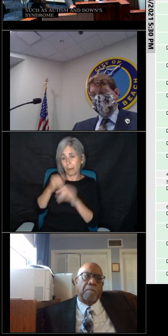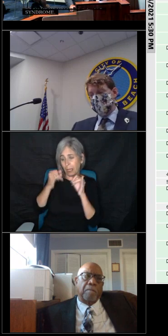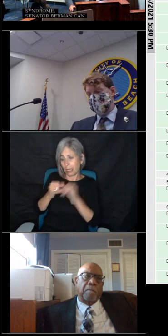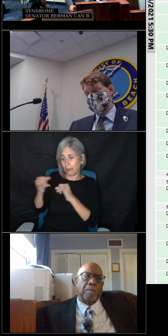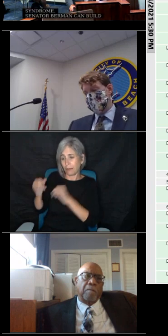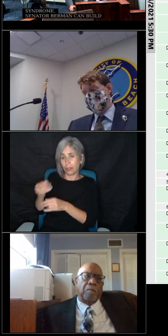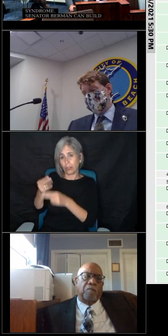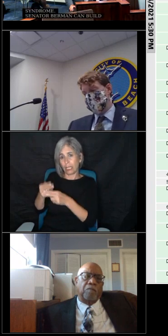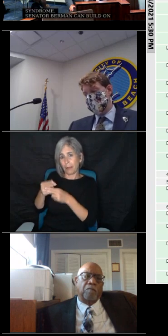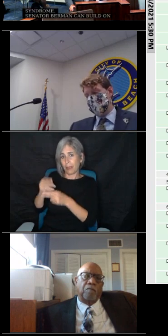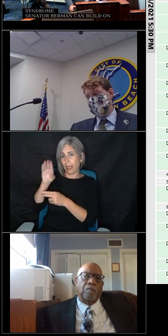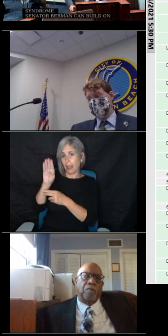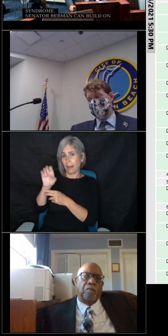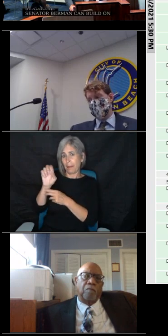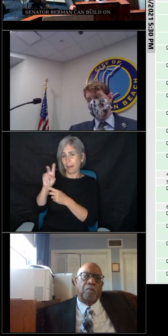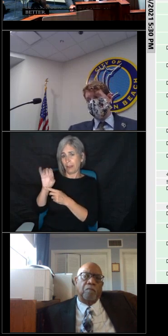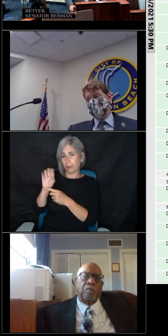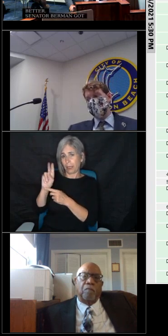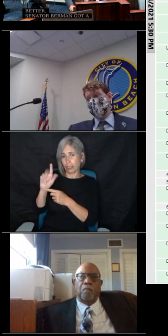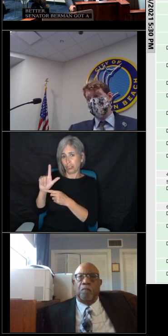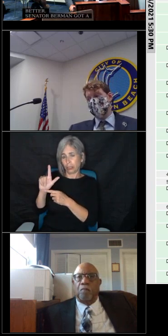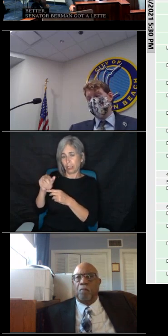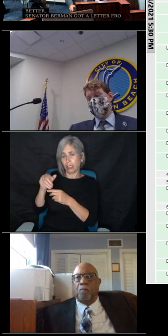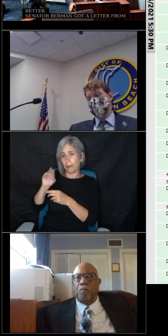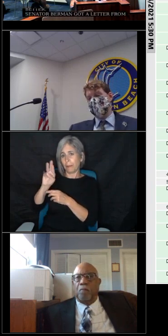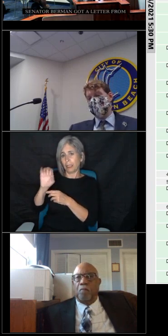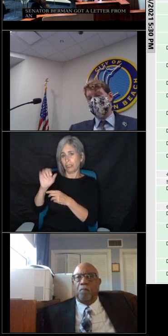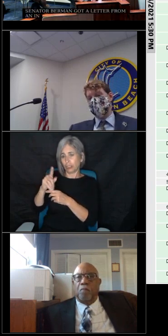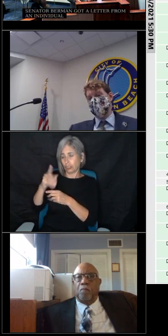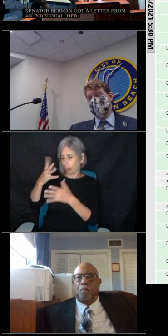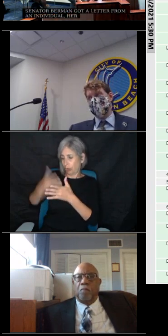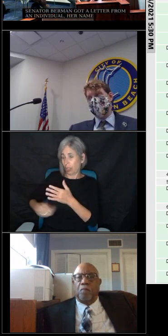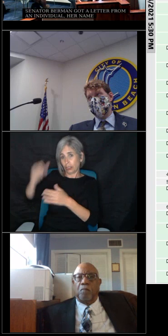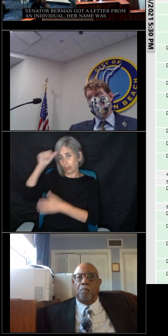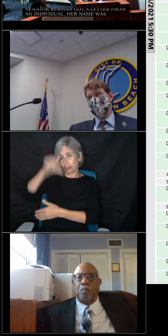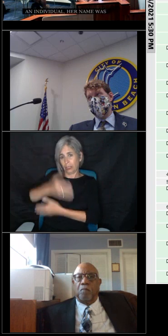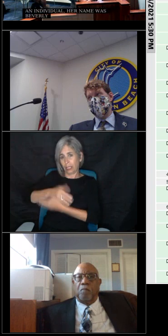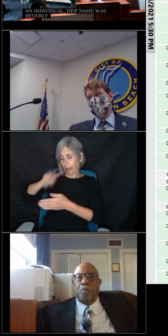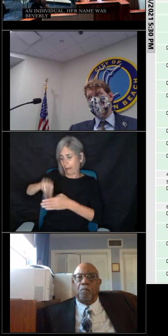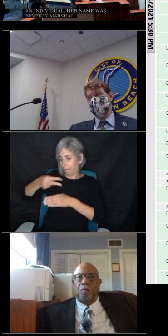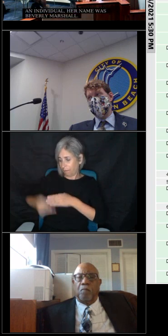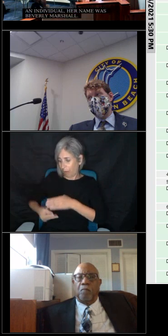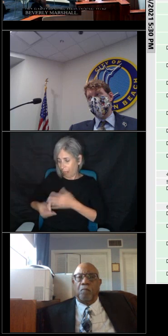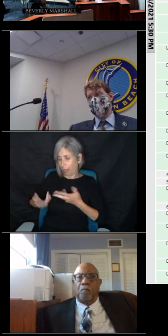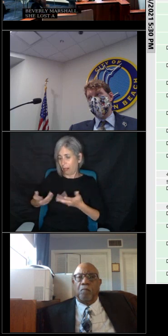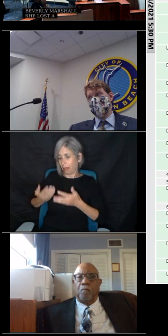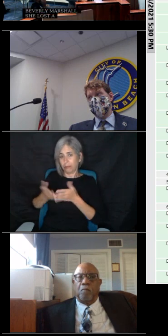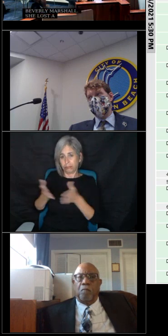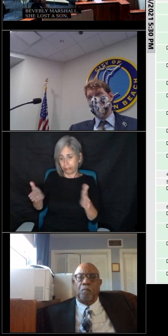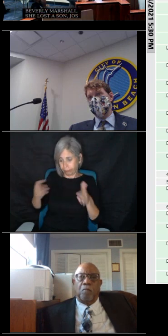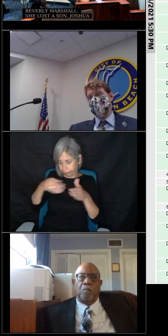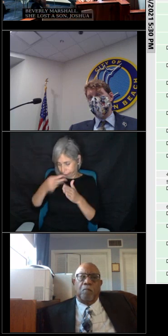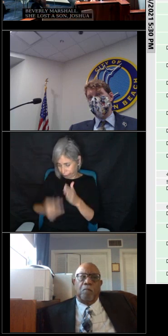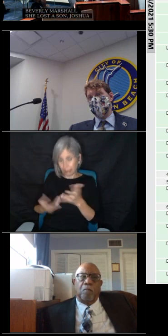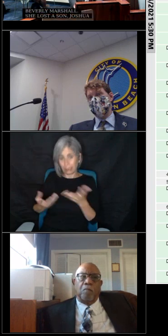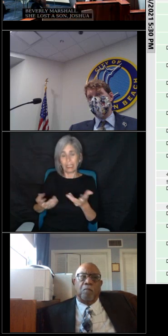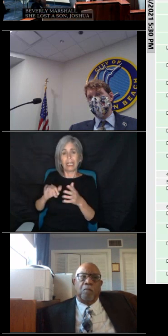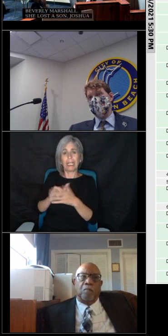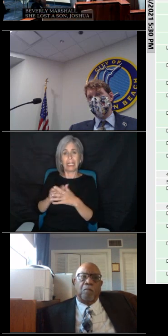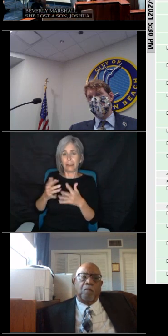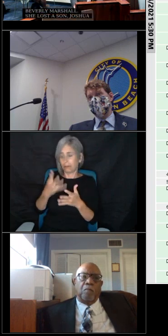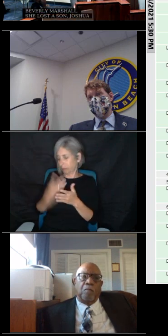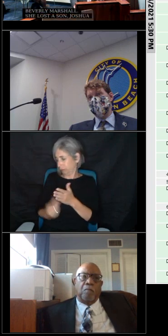Beverly Marshall, and she lost a son, Joshua Marshall. He fell in between the cracks, and ultimately he